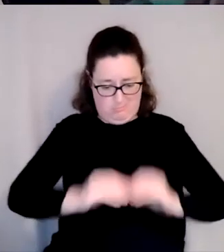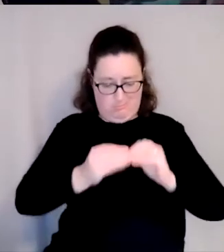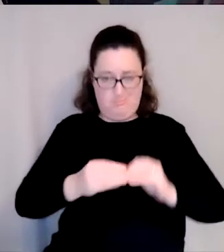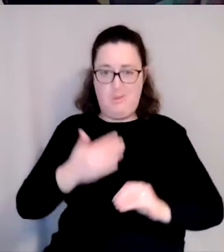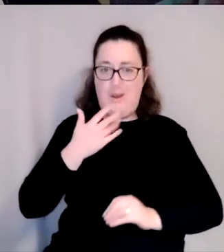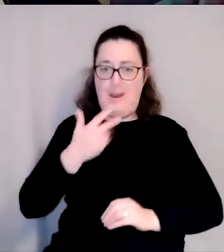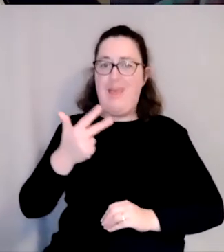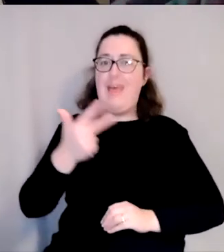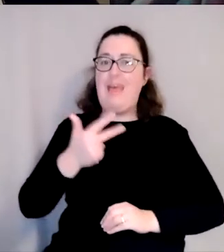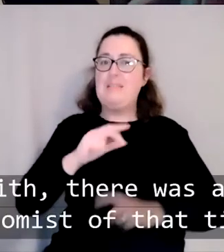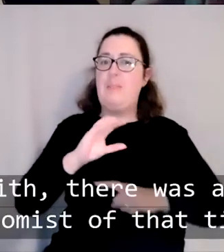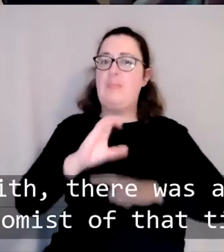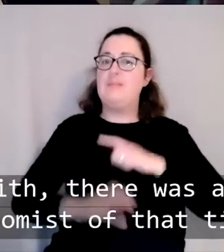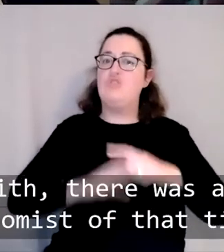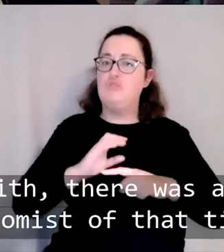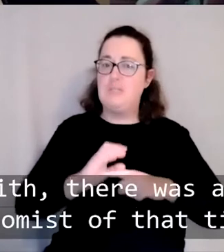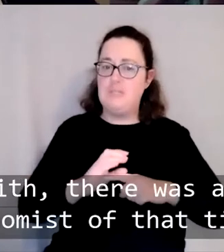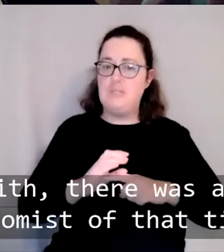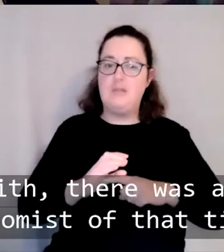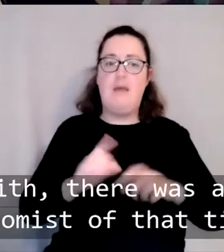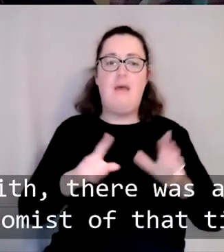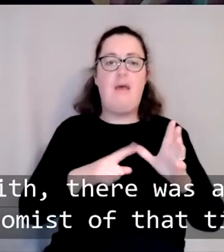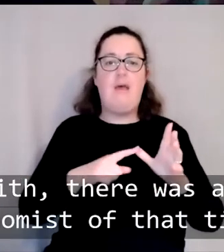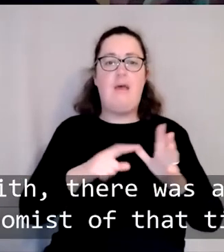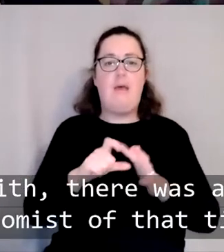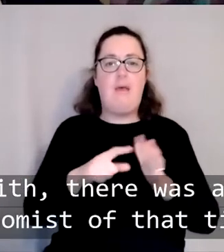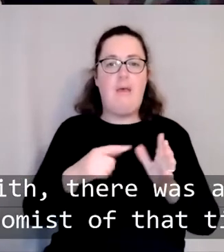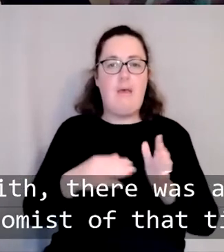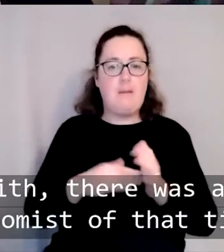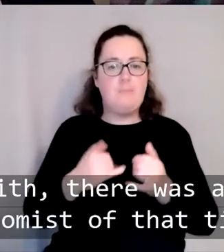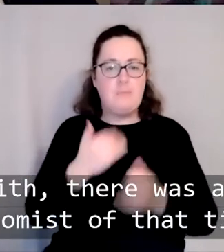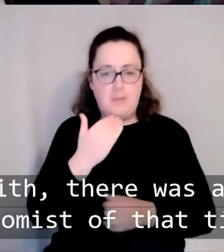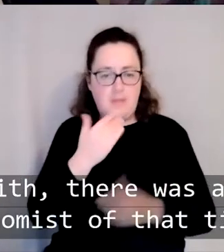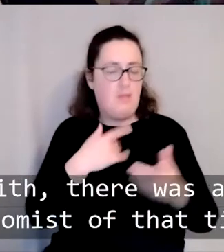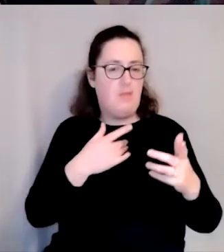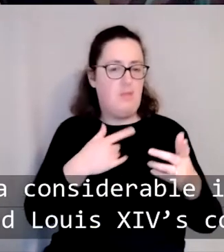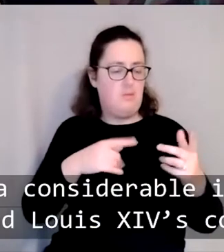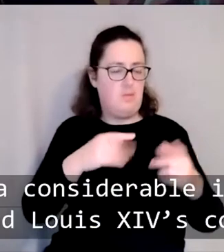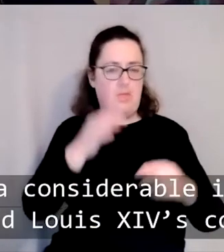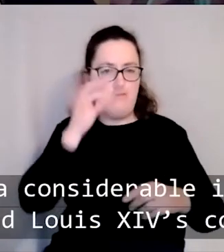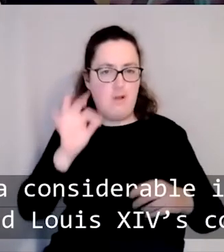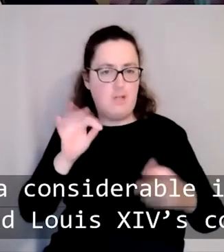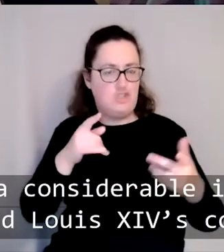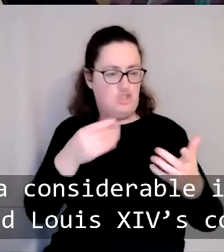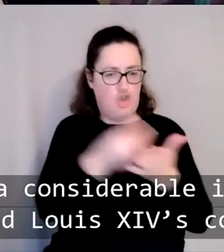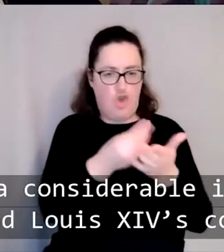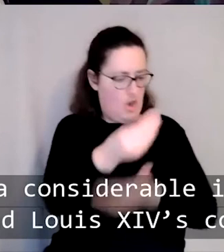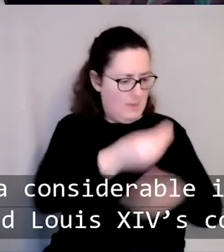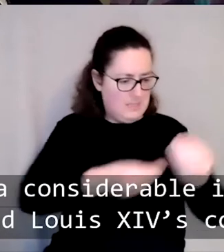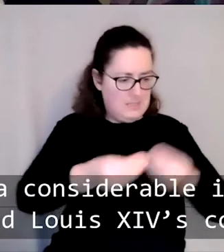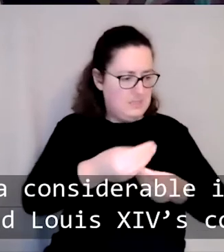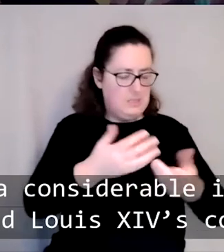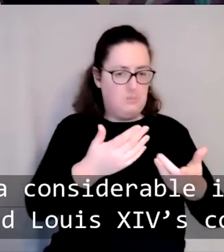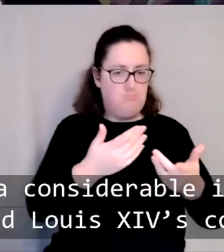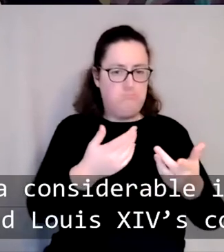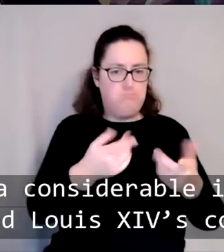century. You know, Adam Smith, but there were the French economists of that time who had a considerable